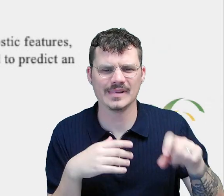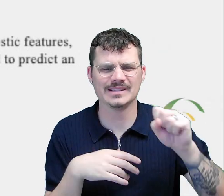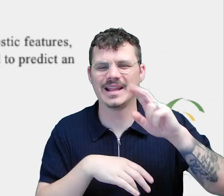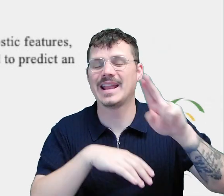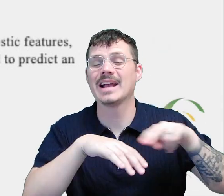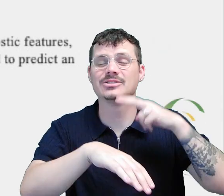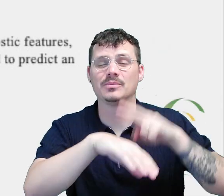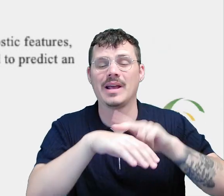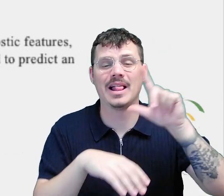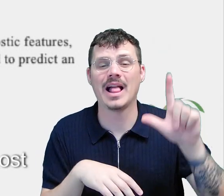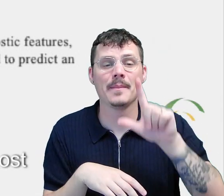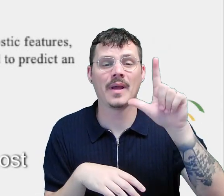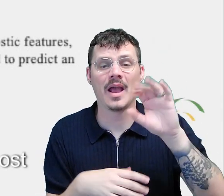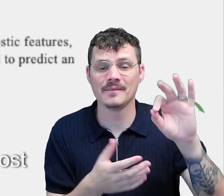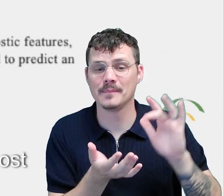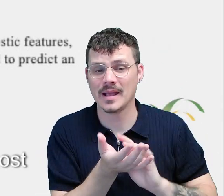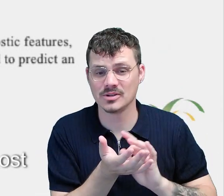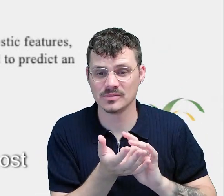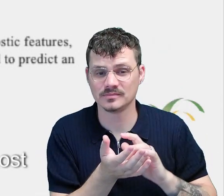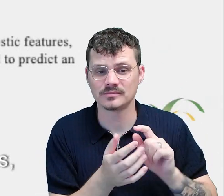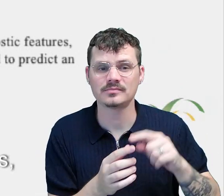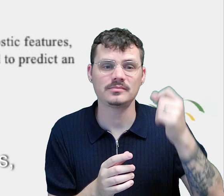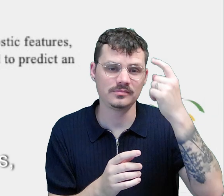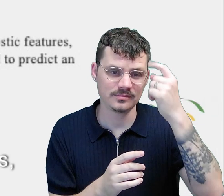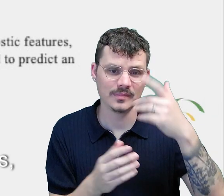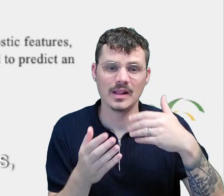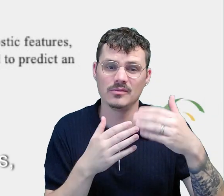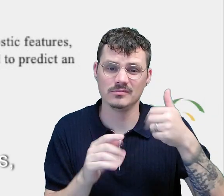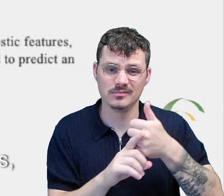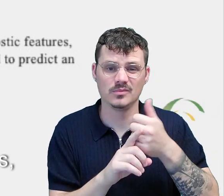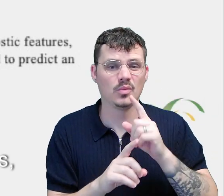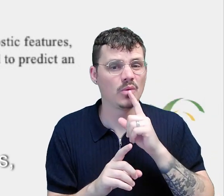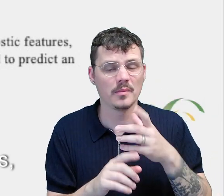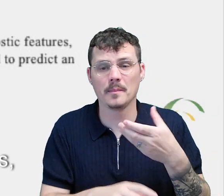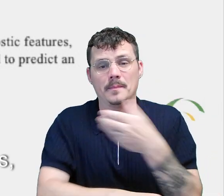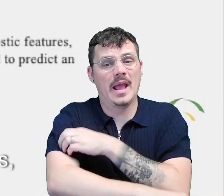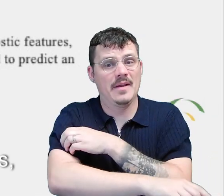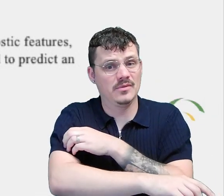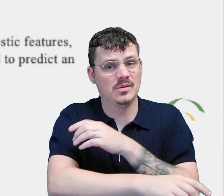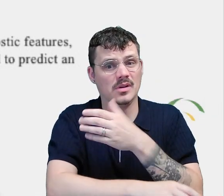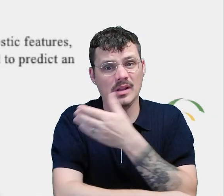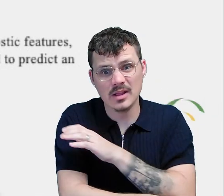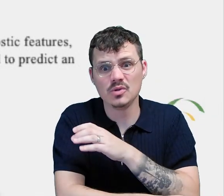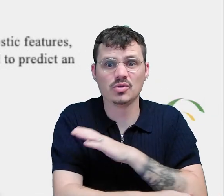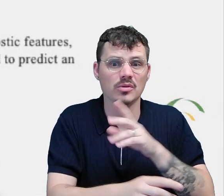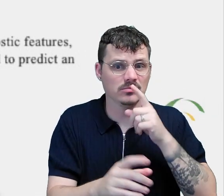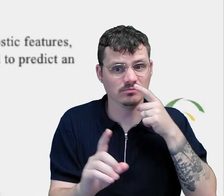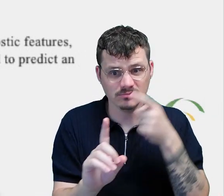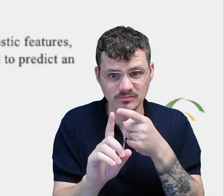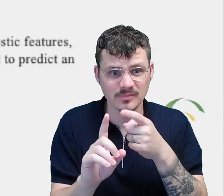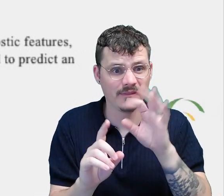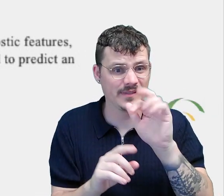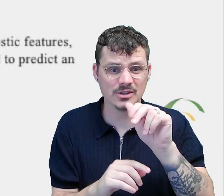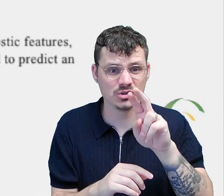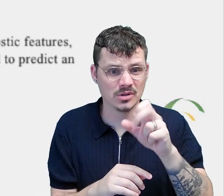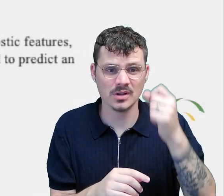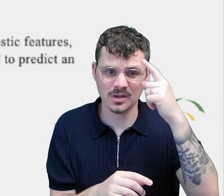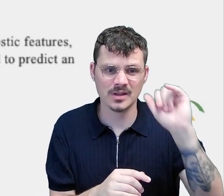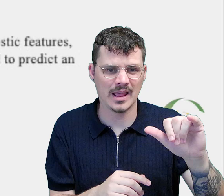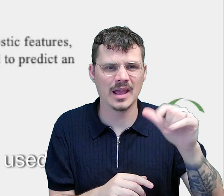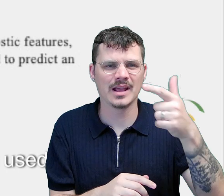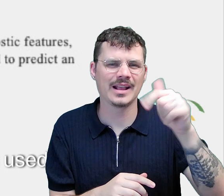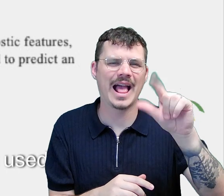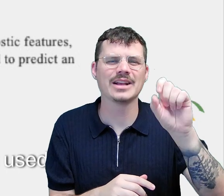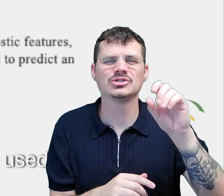National Library of Medicine. However, although it is one of the most powerful clinical prognostic features, neither the Glasgow Coma